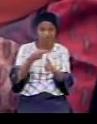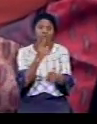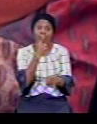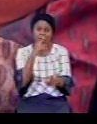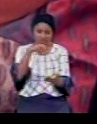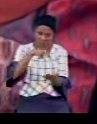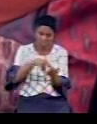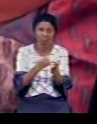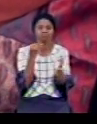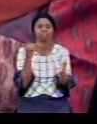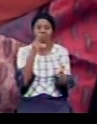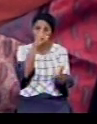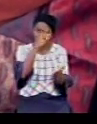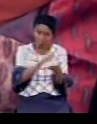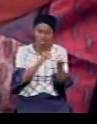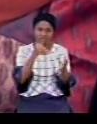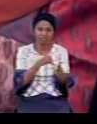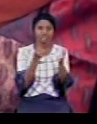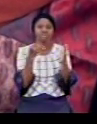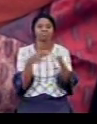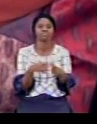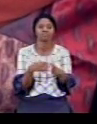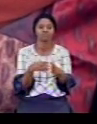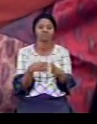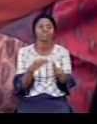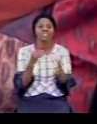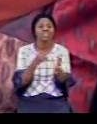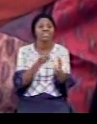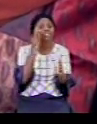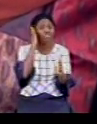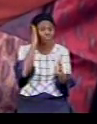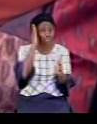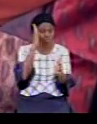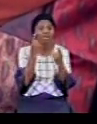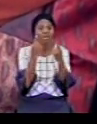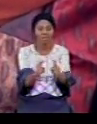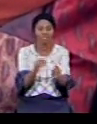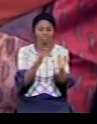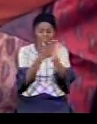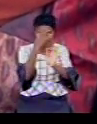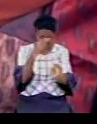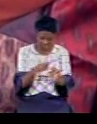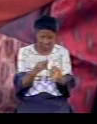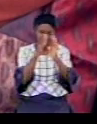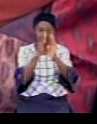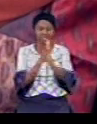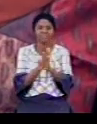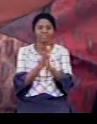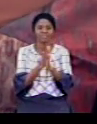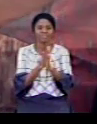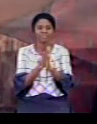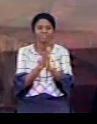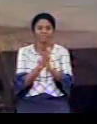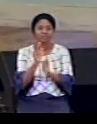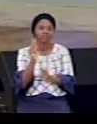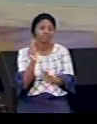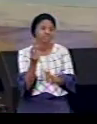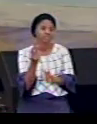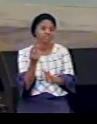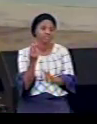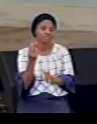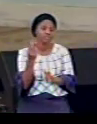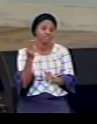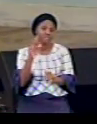it. Believe it. It will happen. 2 Kings